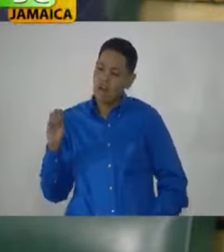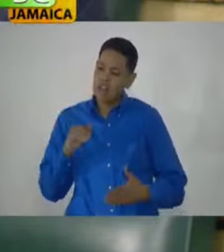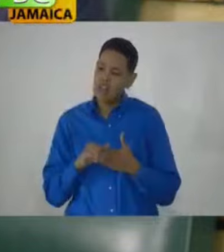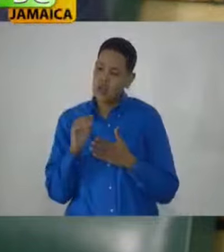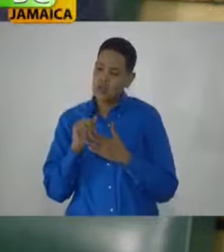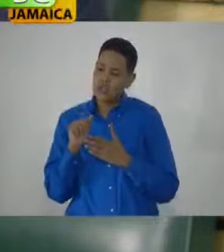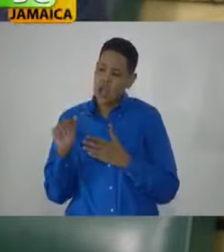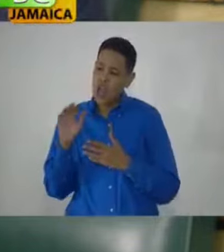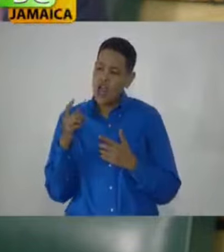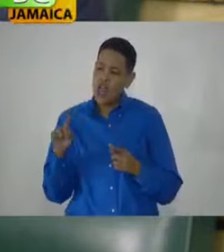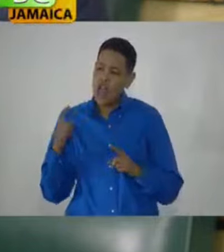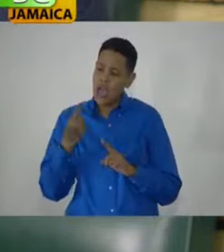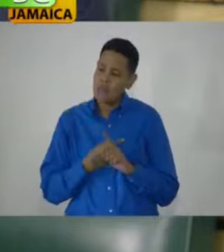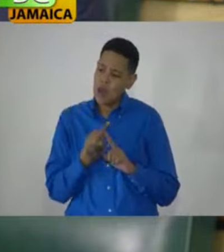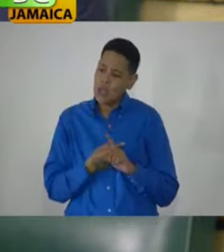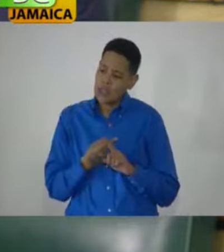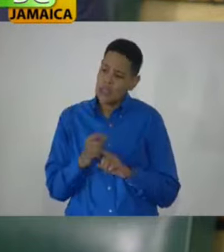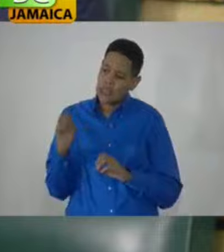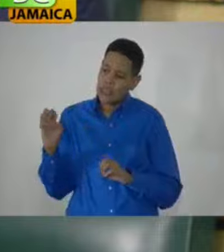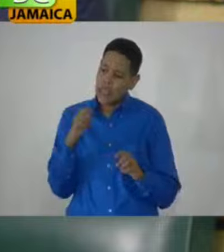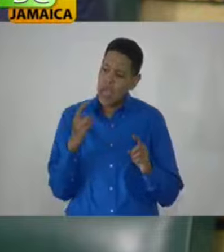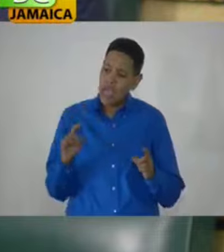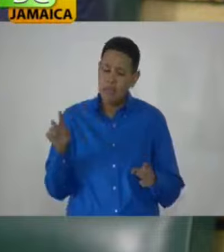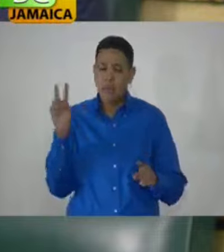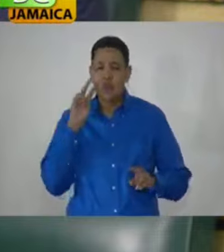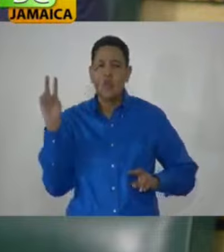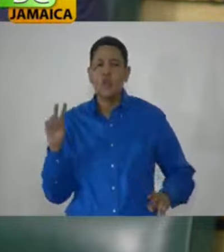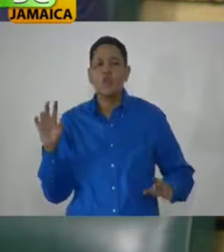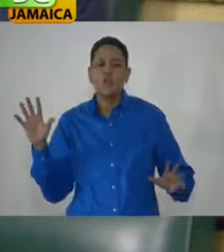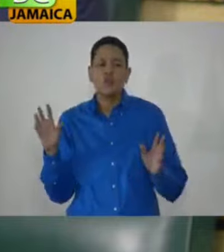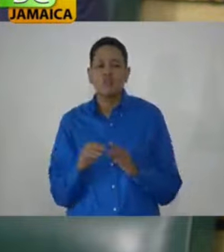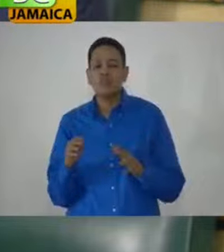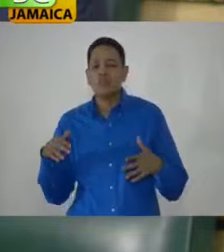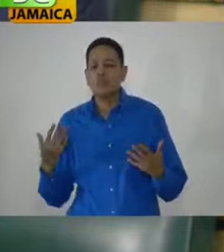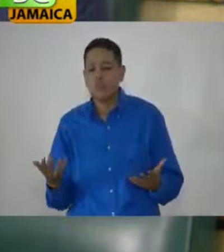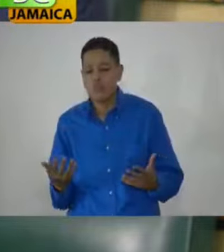$40,000 monthly. You're looking at